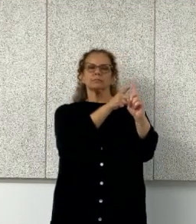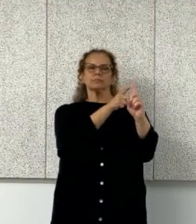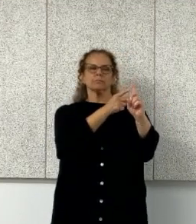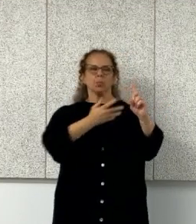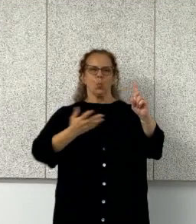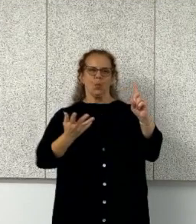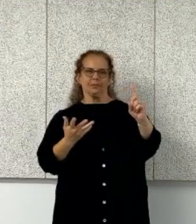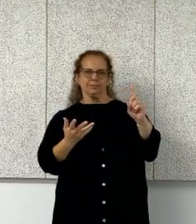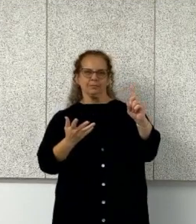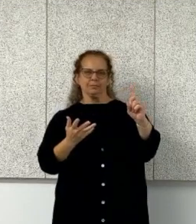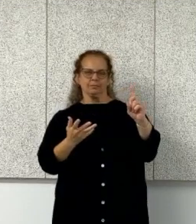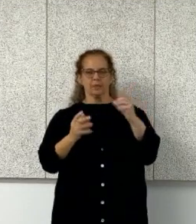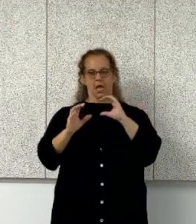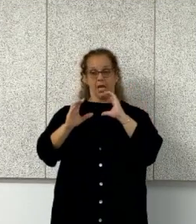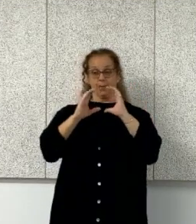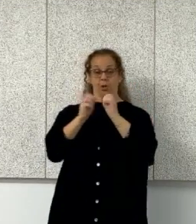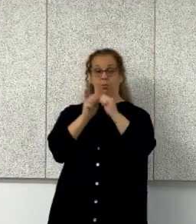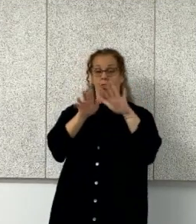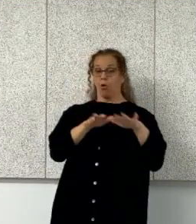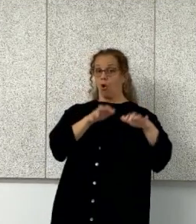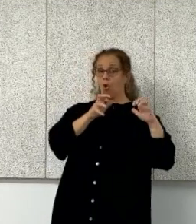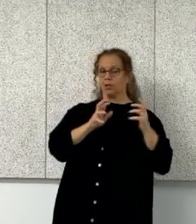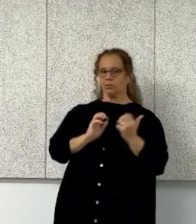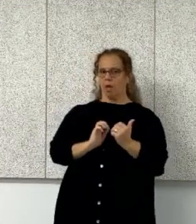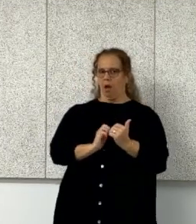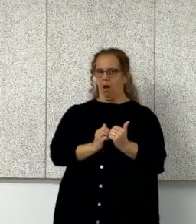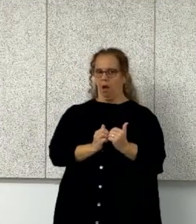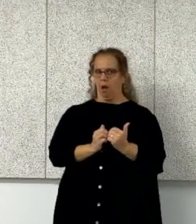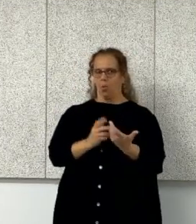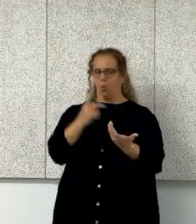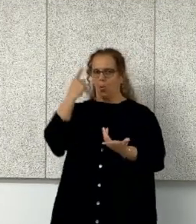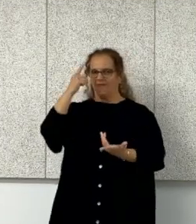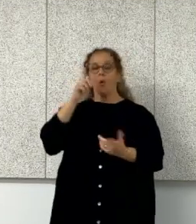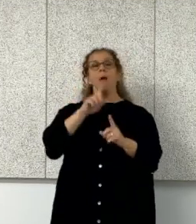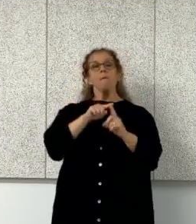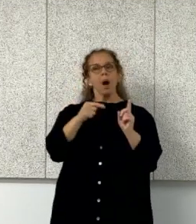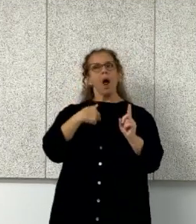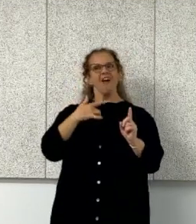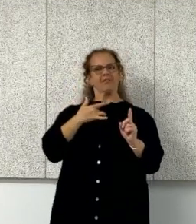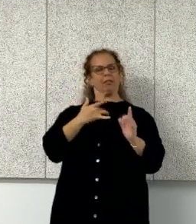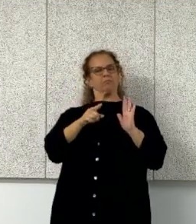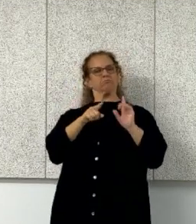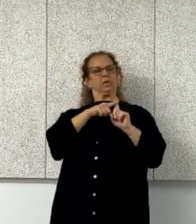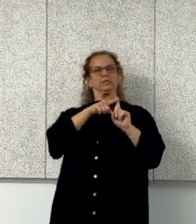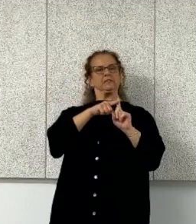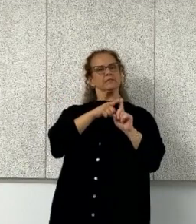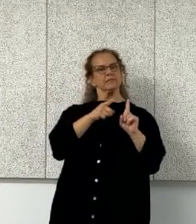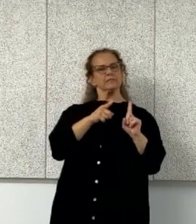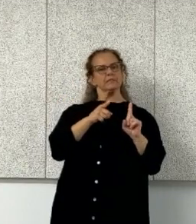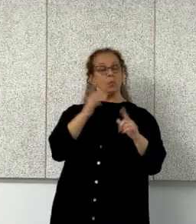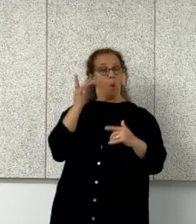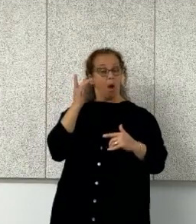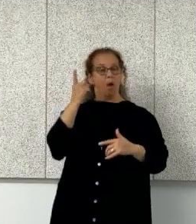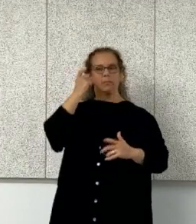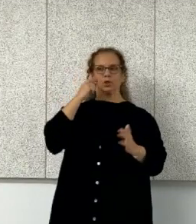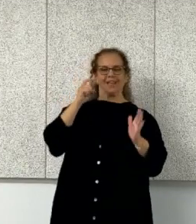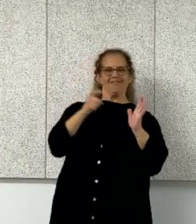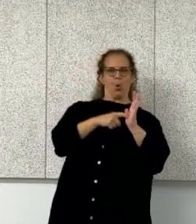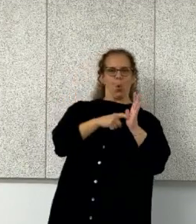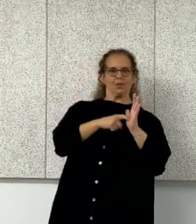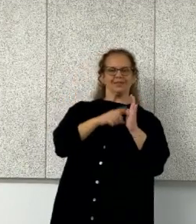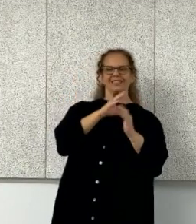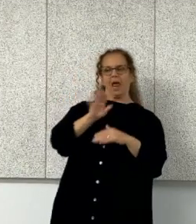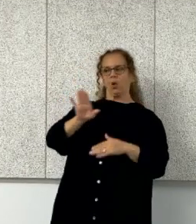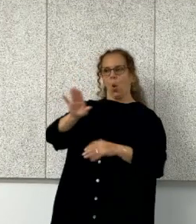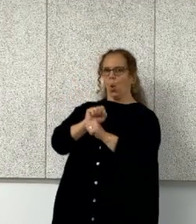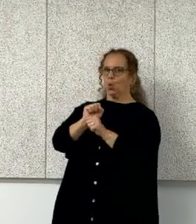you're communicating with, and there needs to be consistency. But I'm optimistic because I'm noticing, and especially in the work that you're doing, Brian,